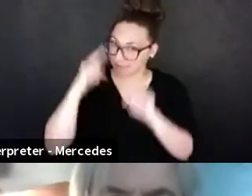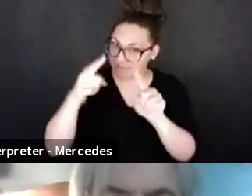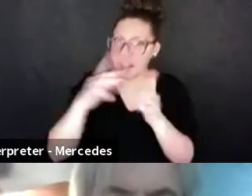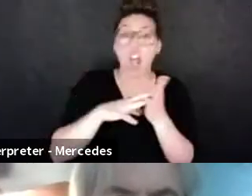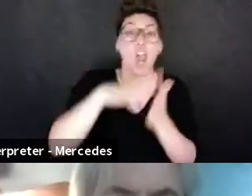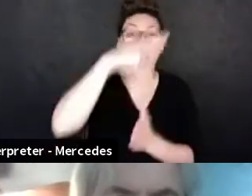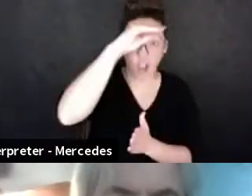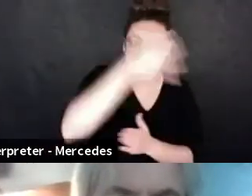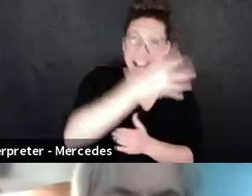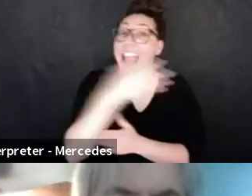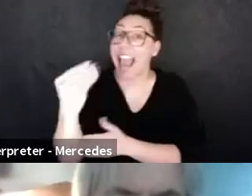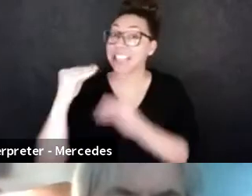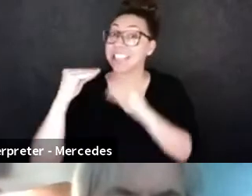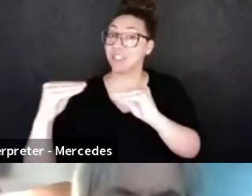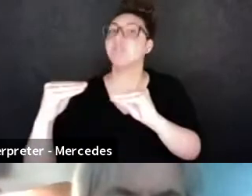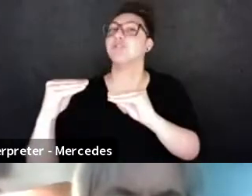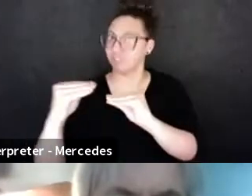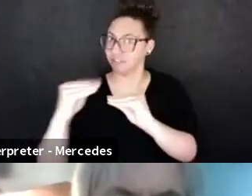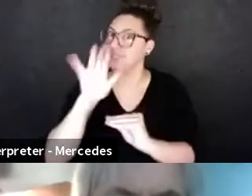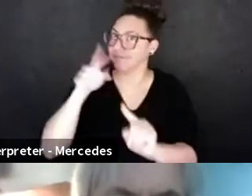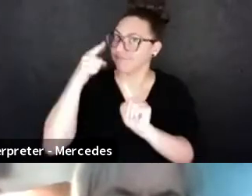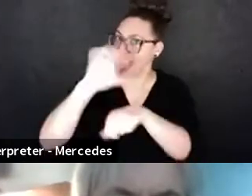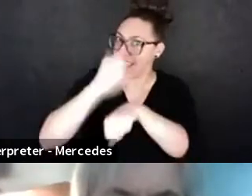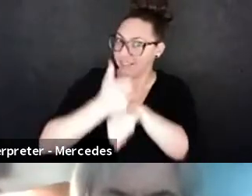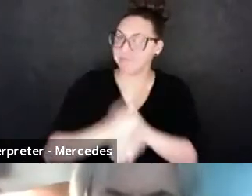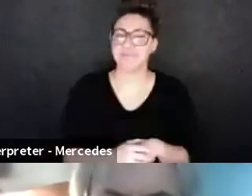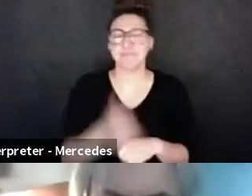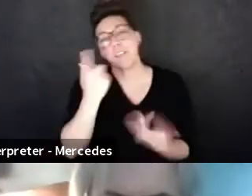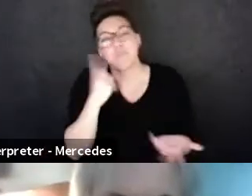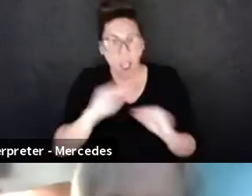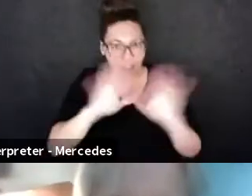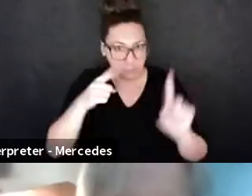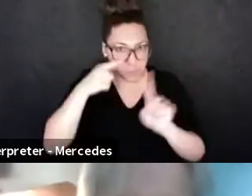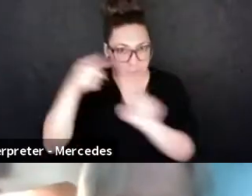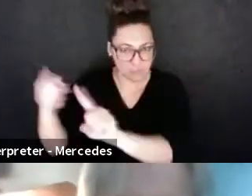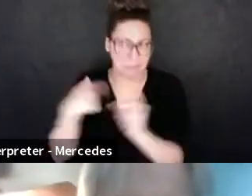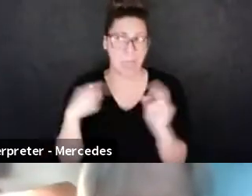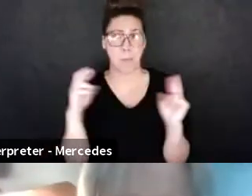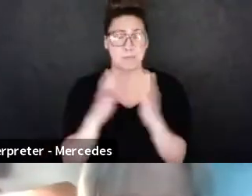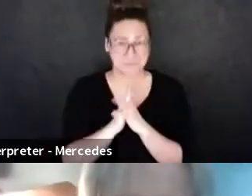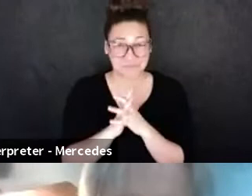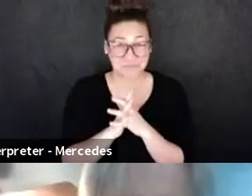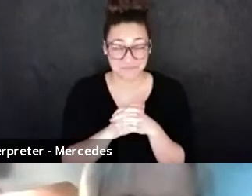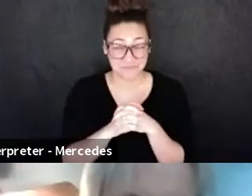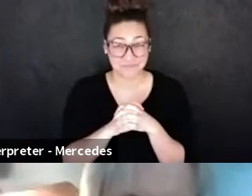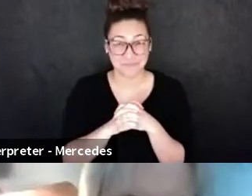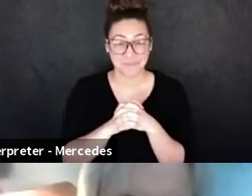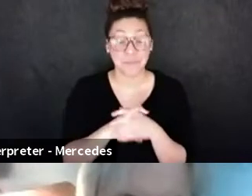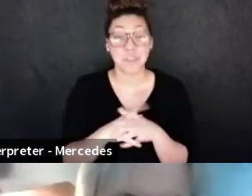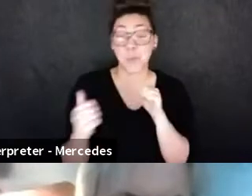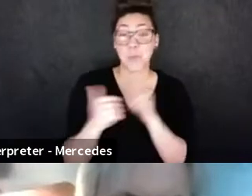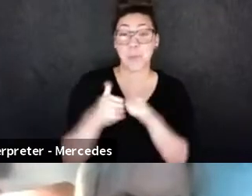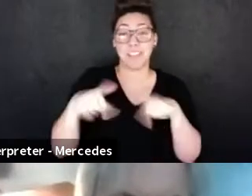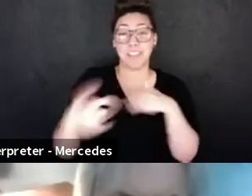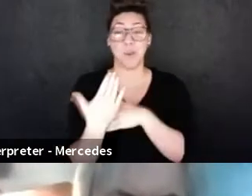and Teaching for obvious purposes, I hope. So with me this morning